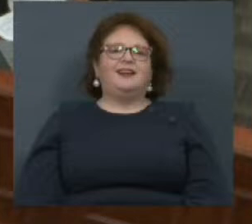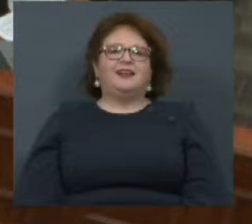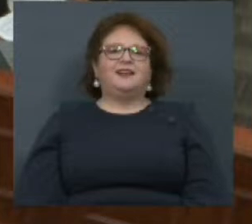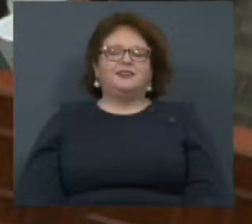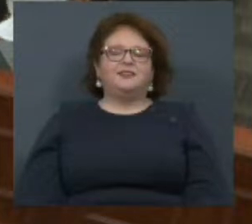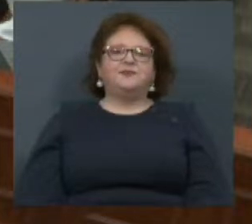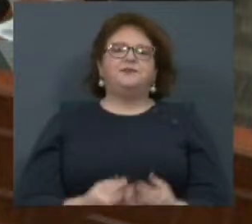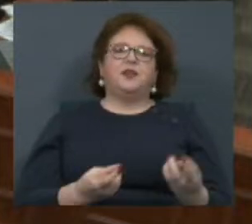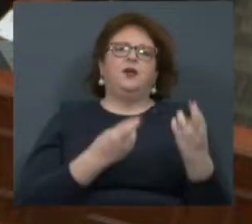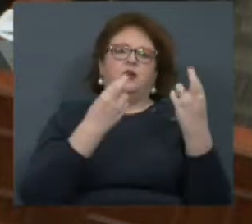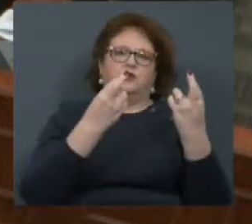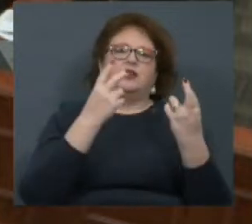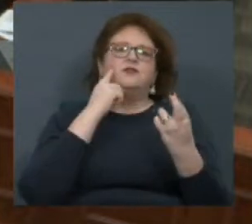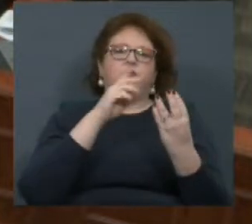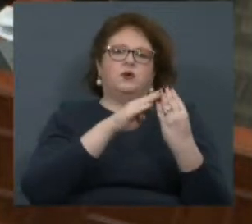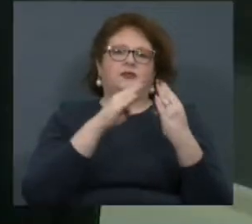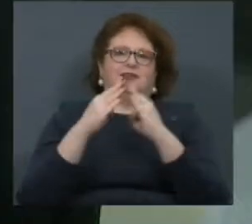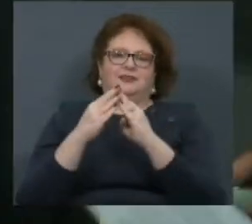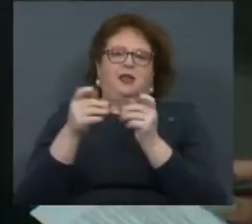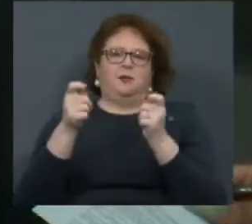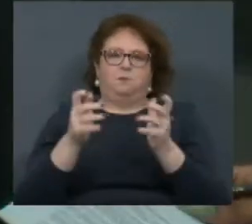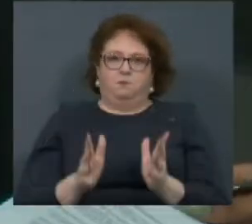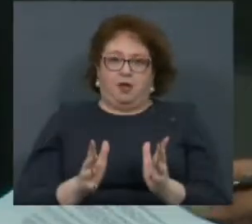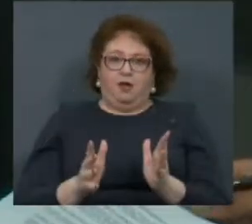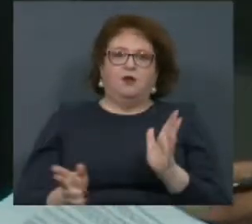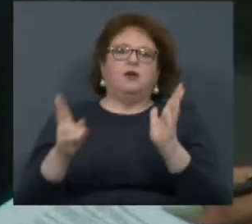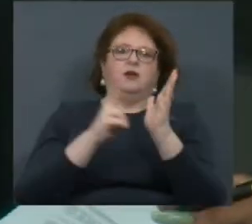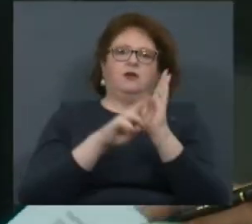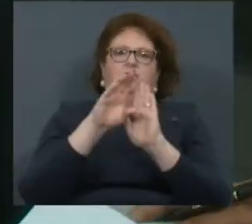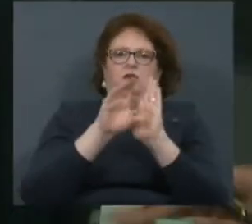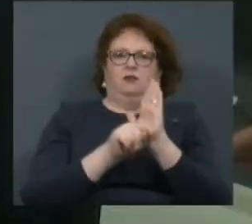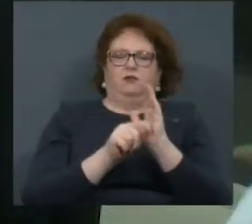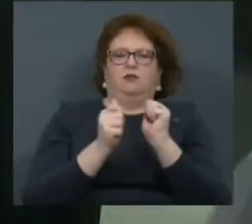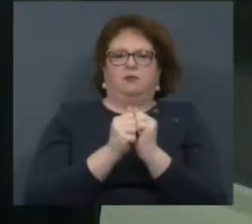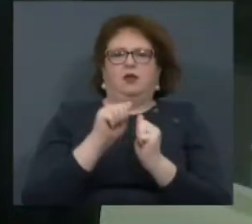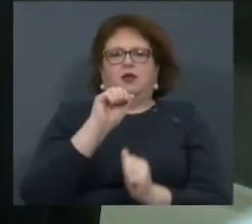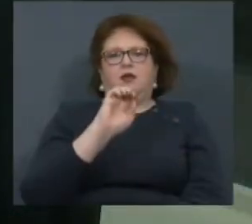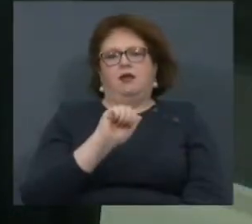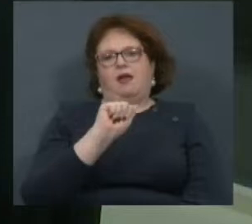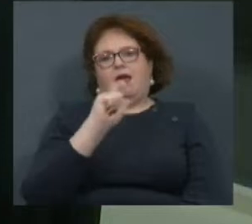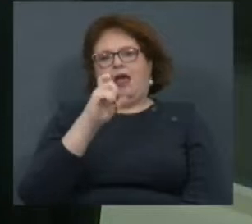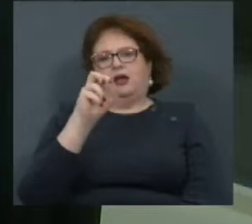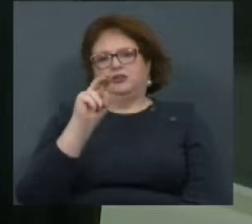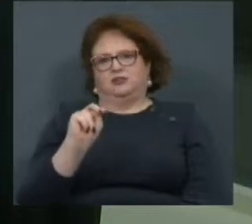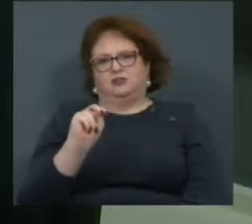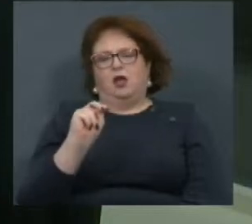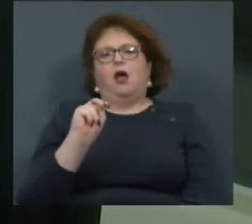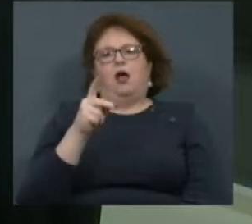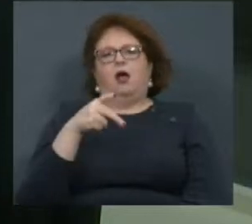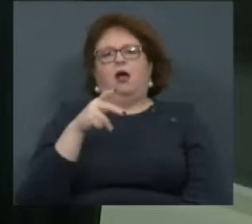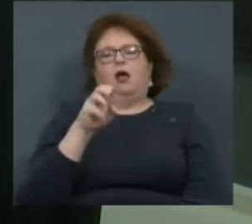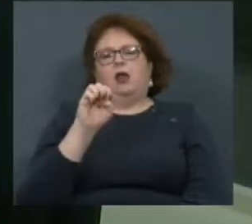A resolution to authorize the city manager to enter into a contract with Axon Enterprise Incorporated in an amount not to exceed